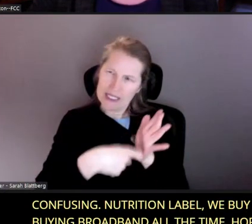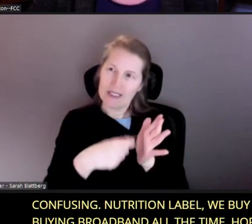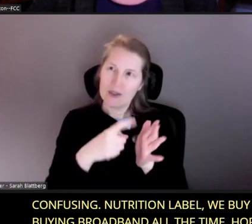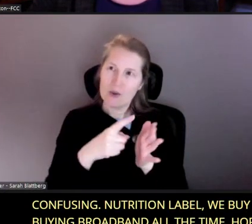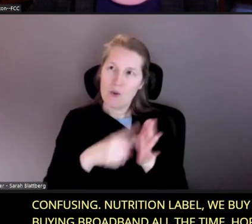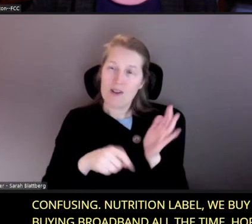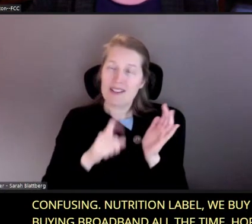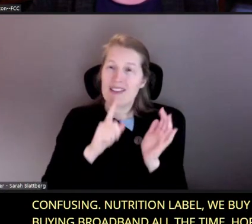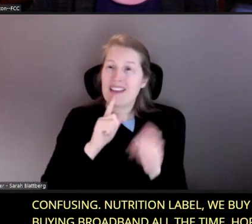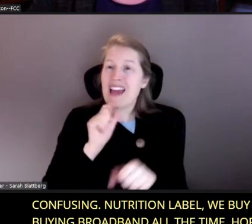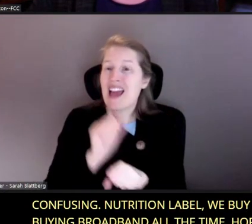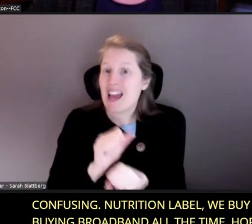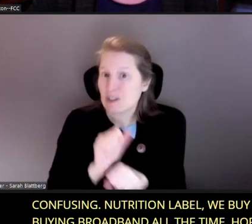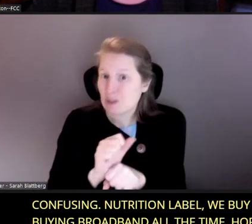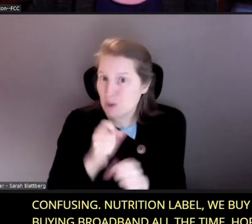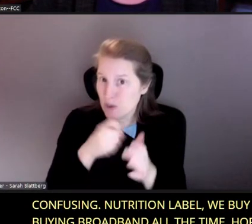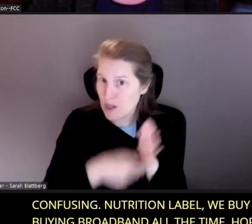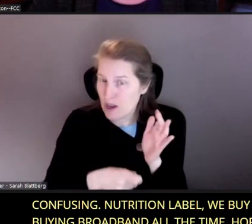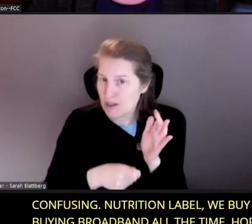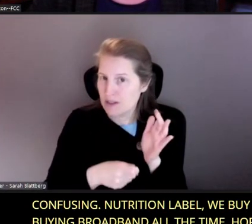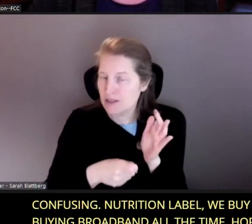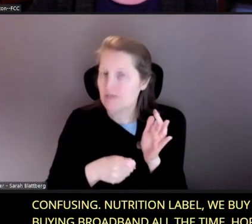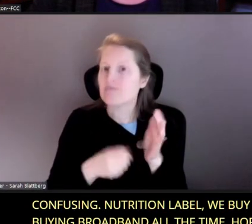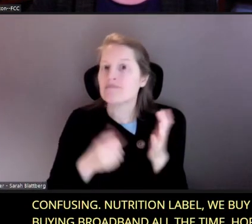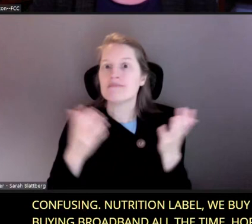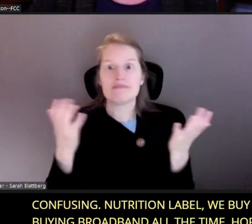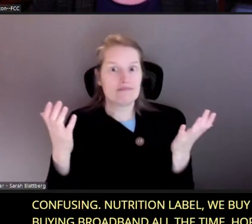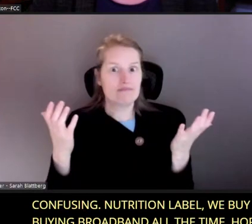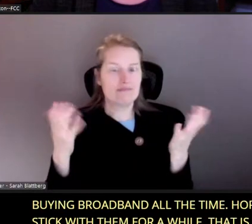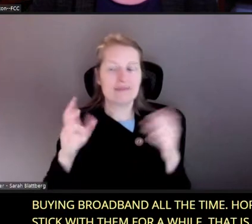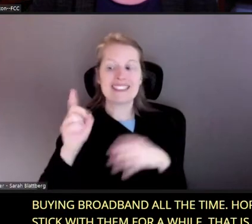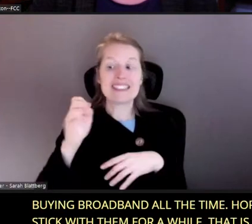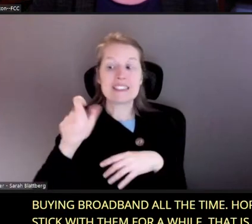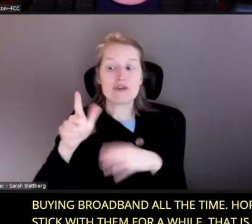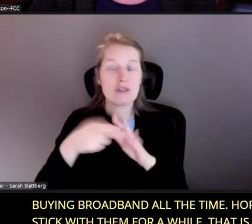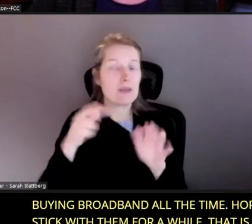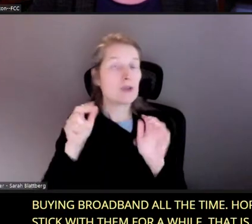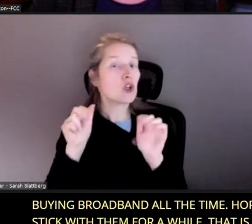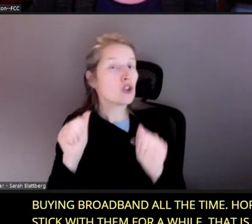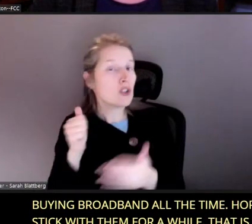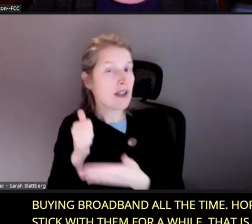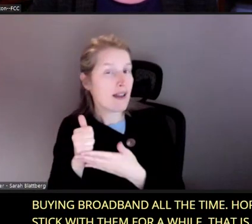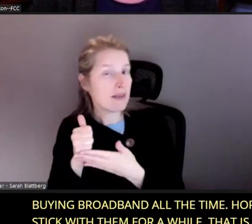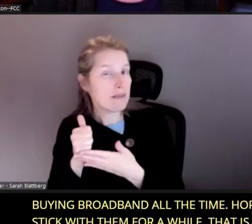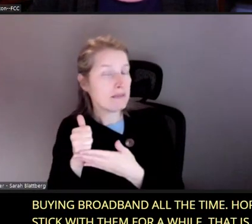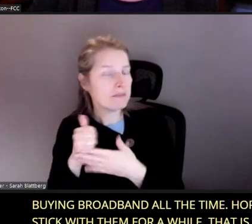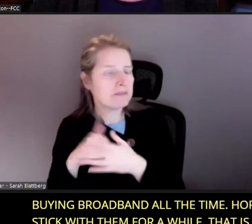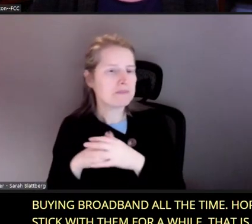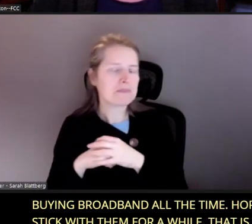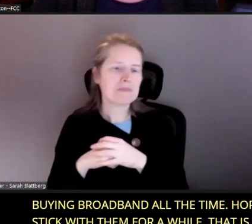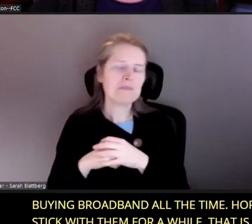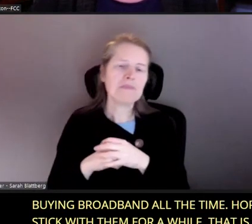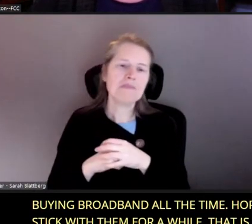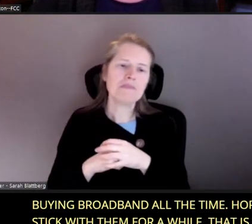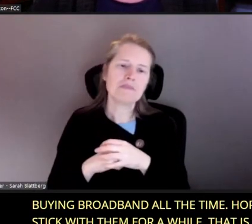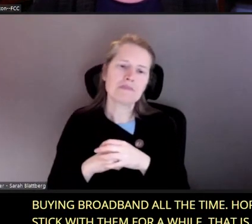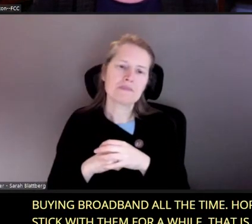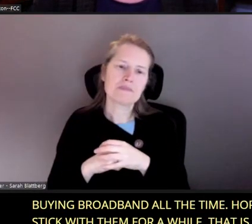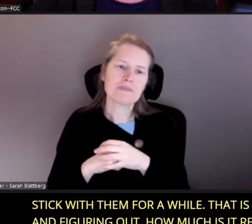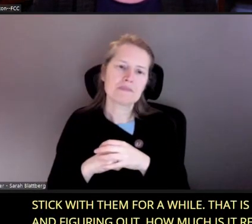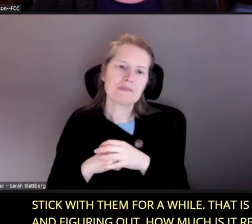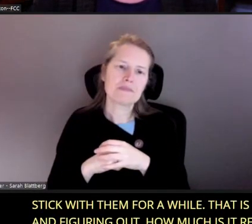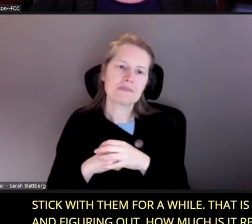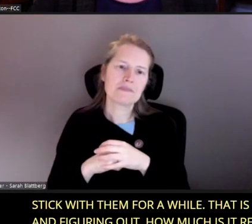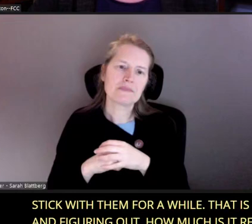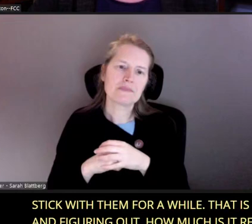me? Again, this is another area though, that a digital label could help us because of the fact that often it's like,